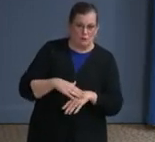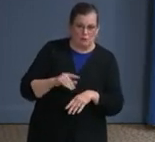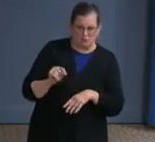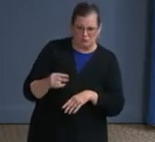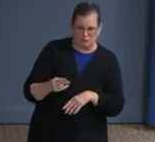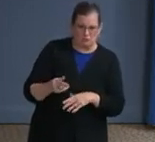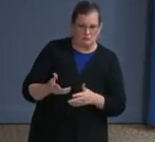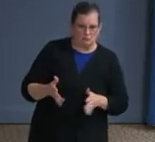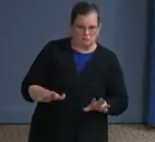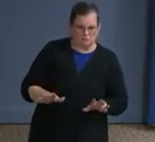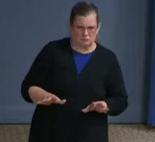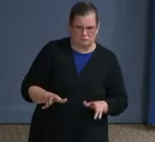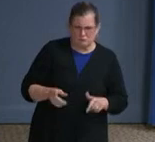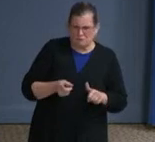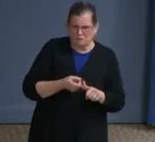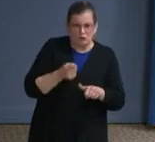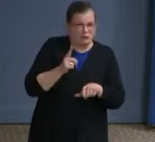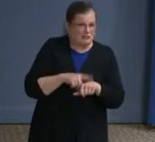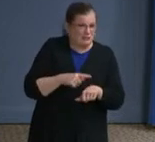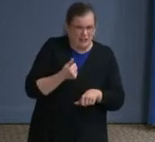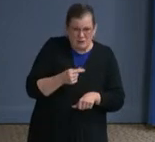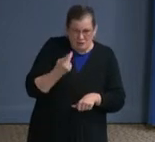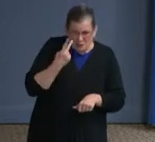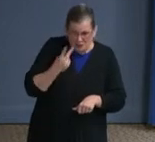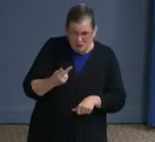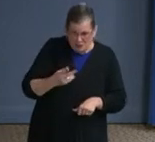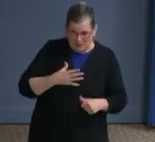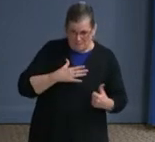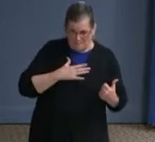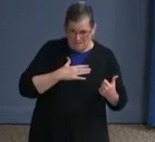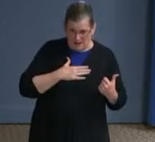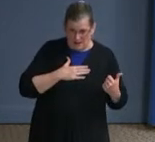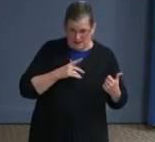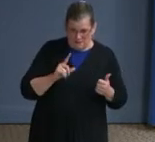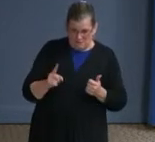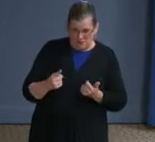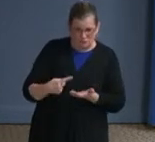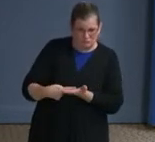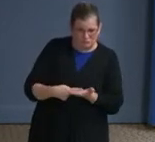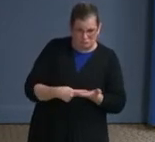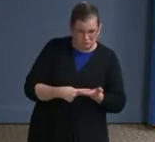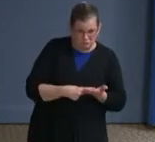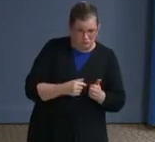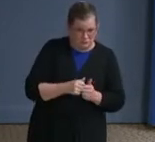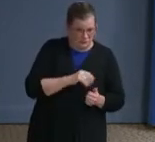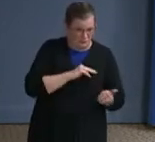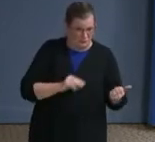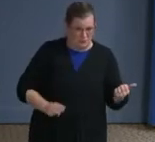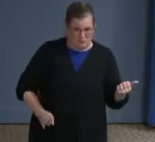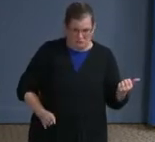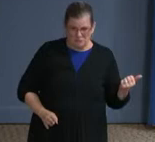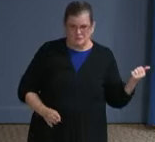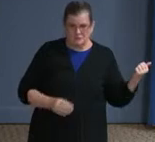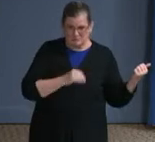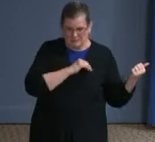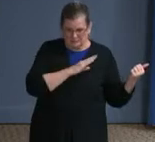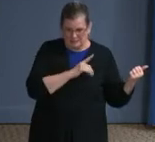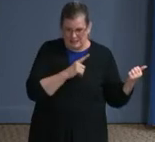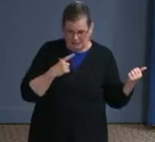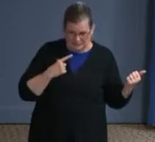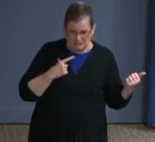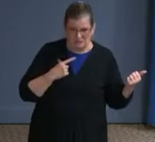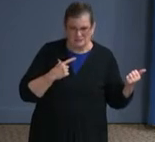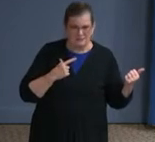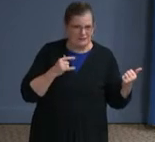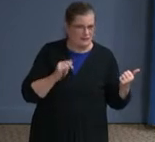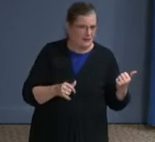first anybody saw it. My preliminary conversations with the mayor's legislative liaison was that the executive was not